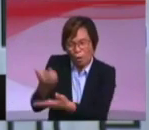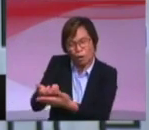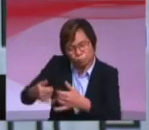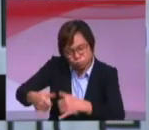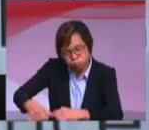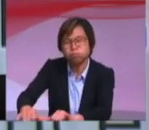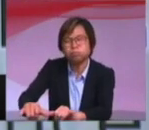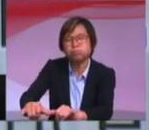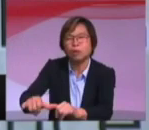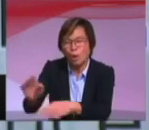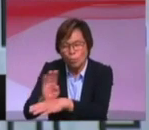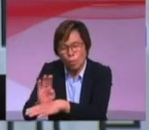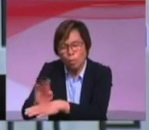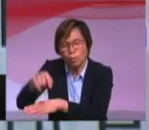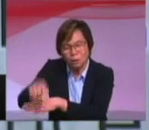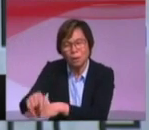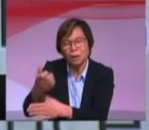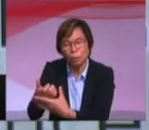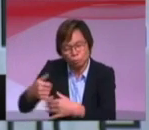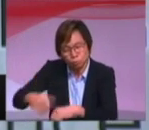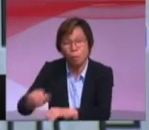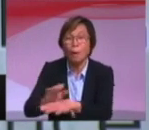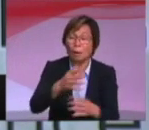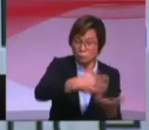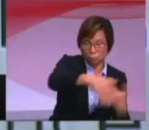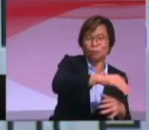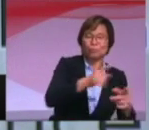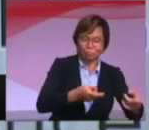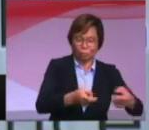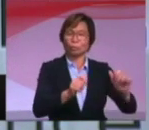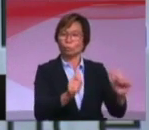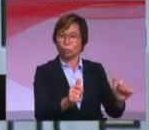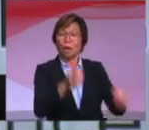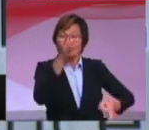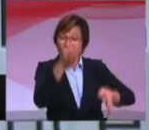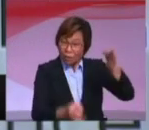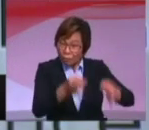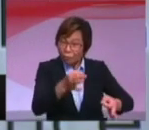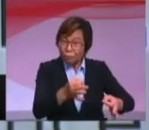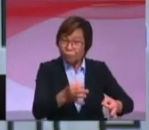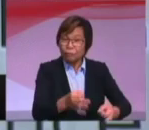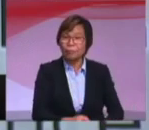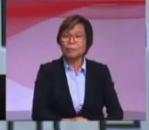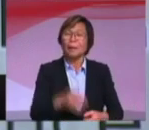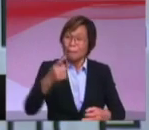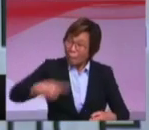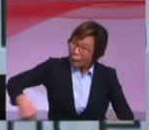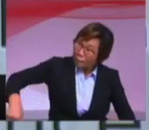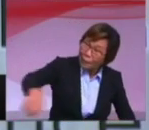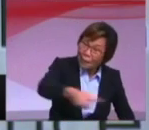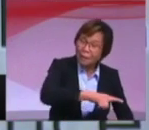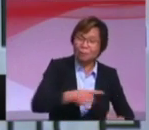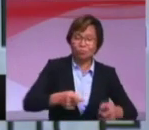continue to function, and but the social sector we can control. So if we, but the public